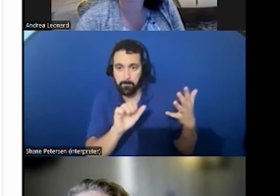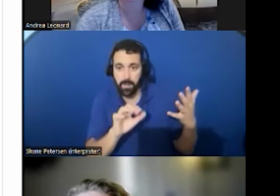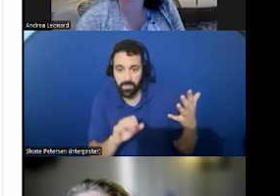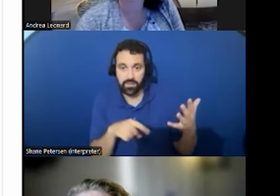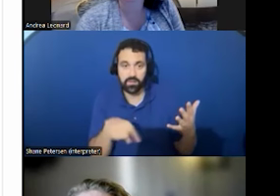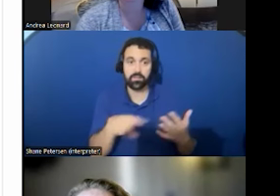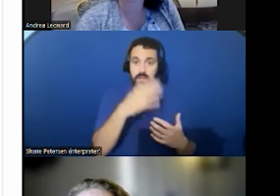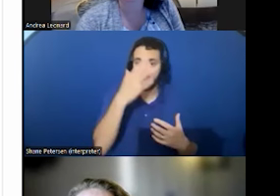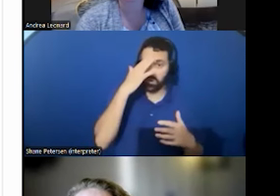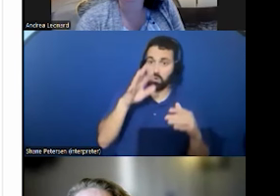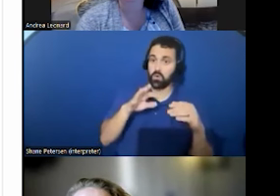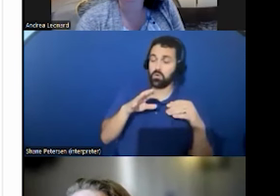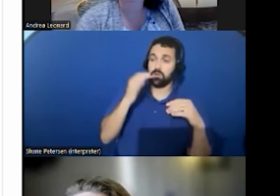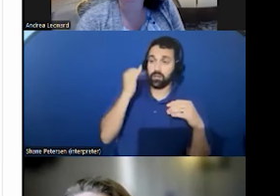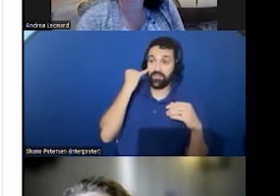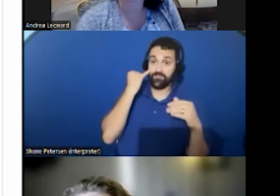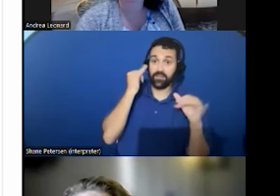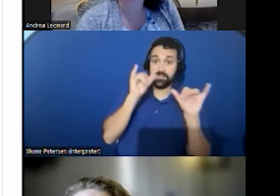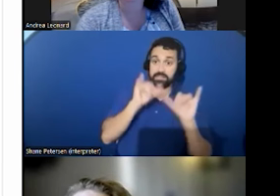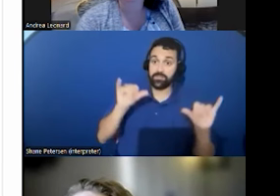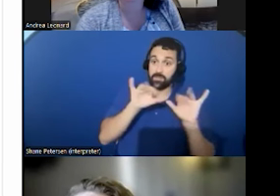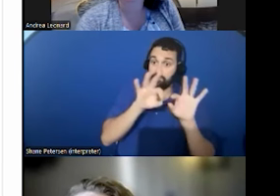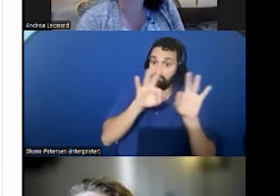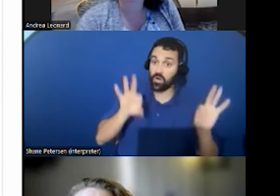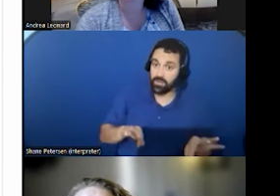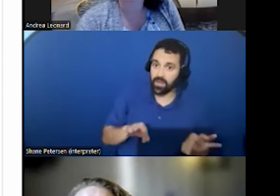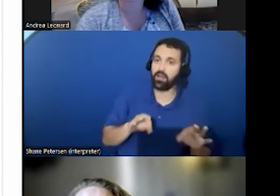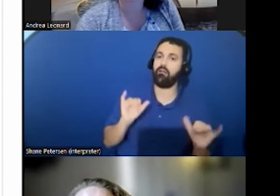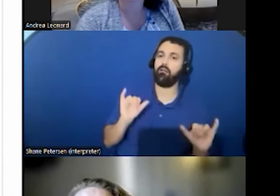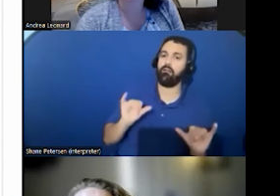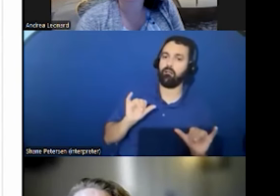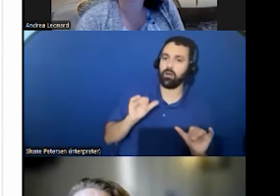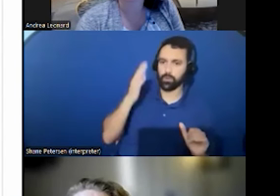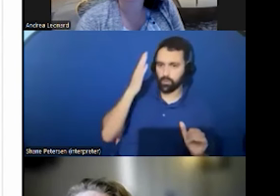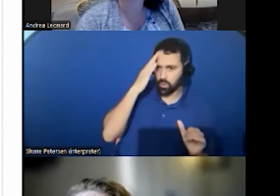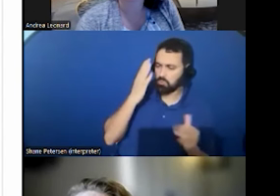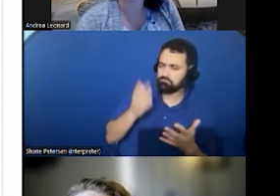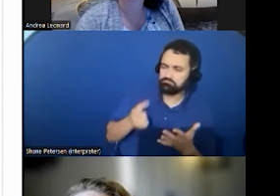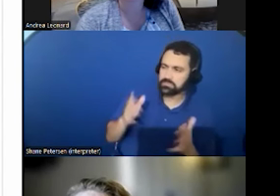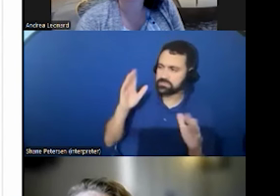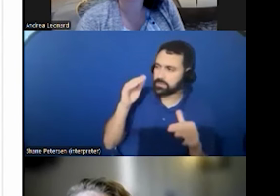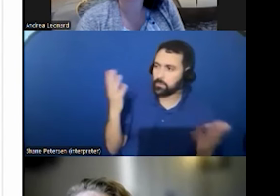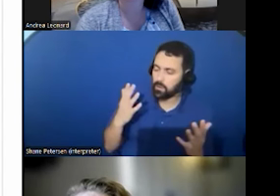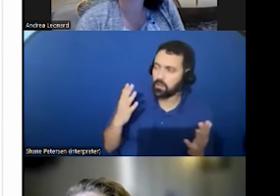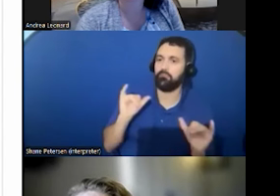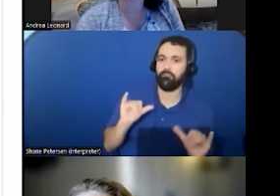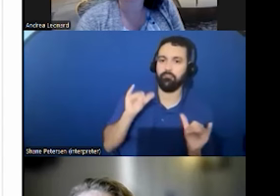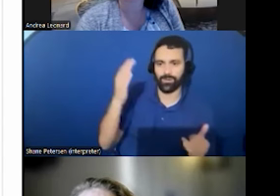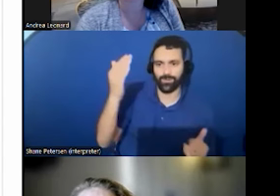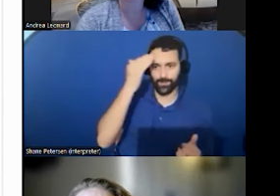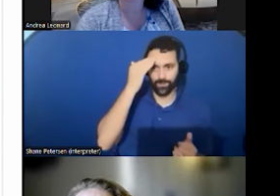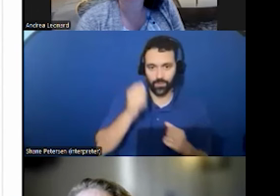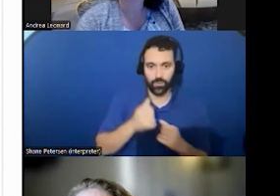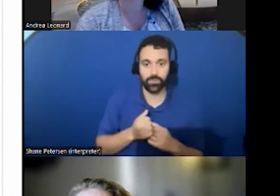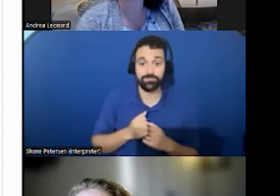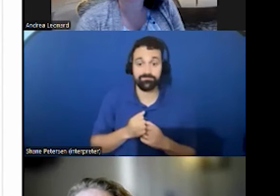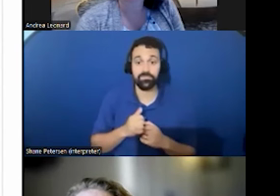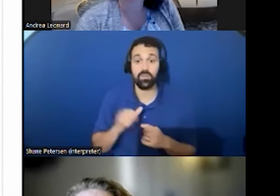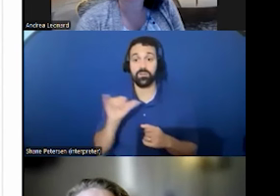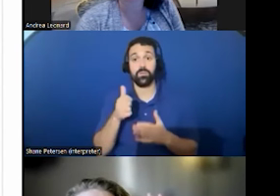to expect. And with these, also, you need to consider those headings and that hierarchical structure.